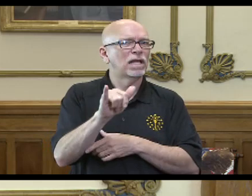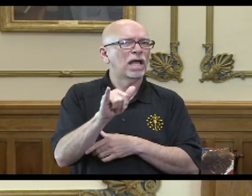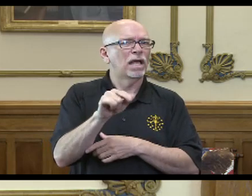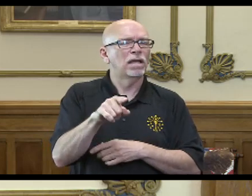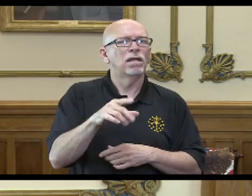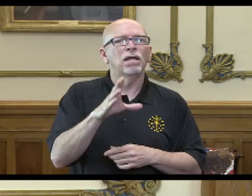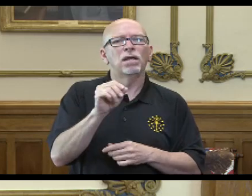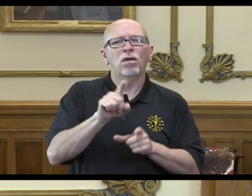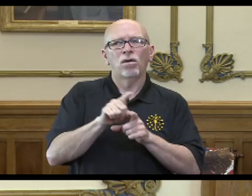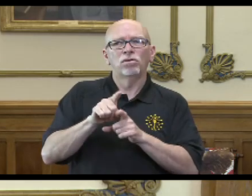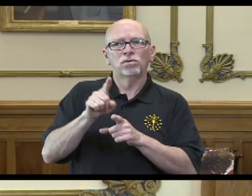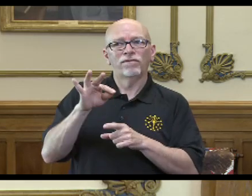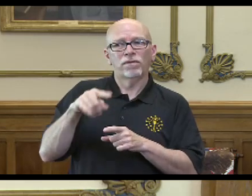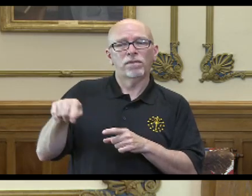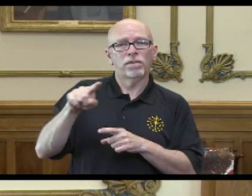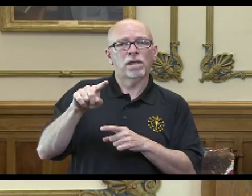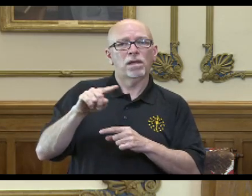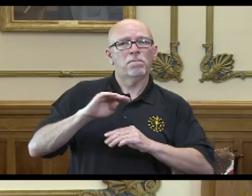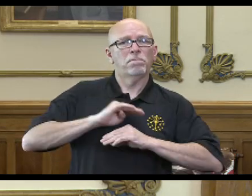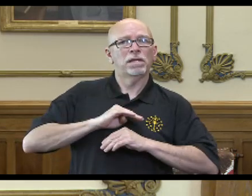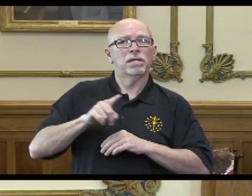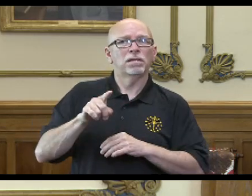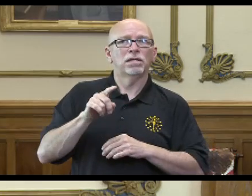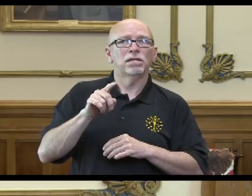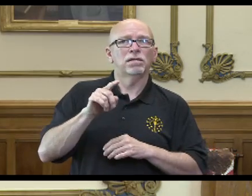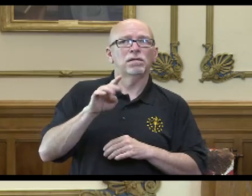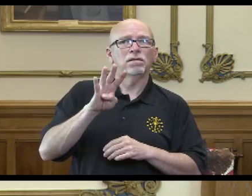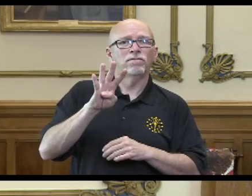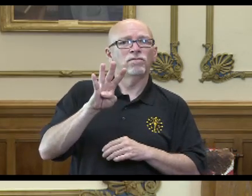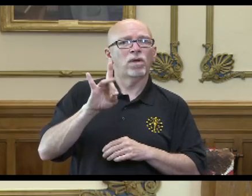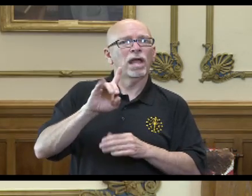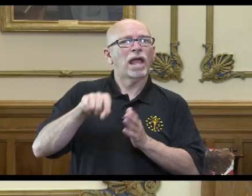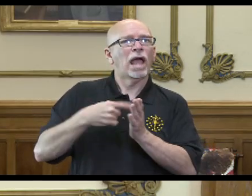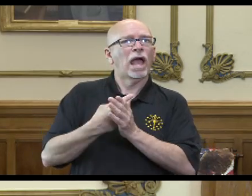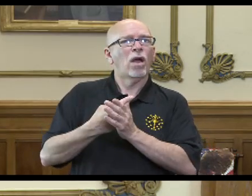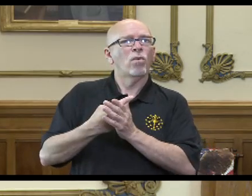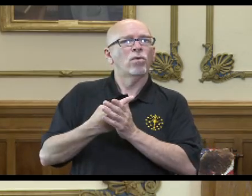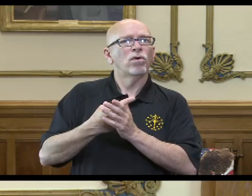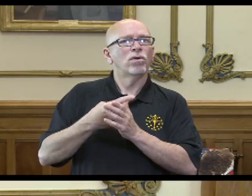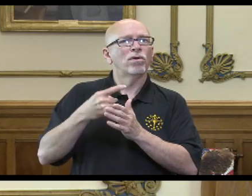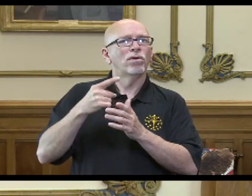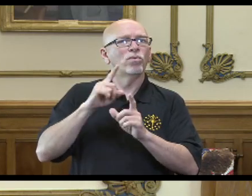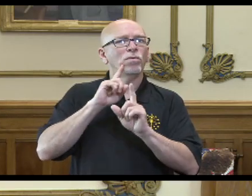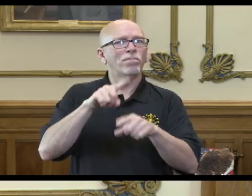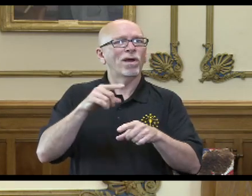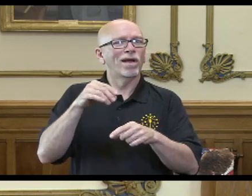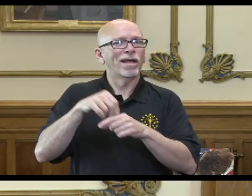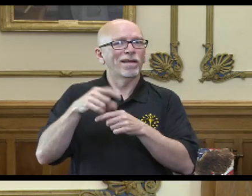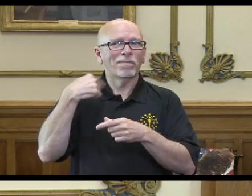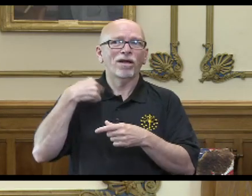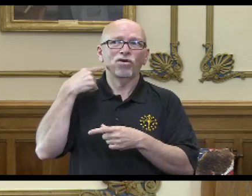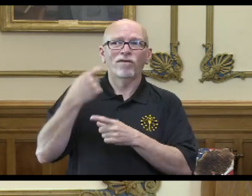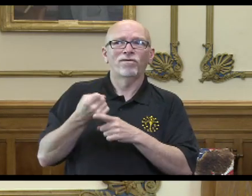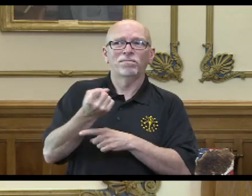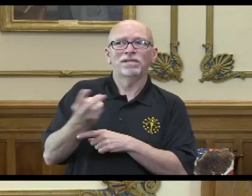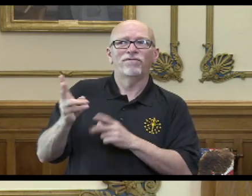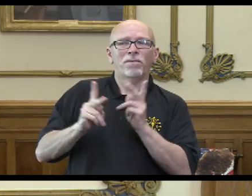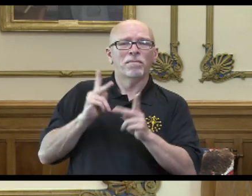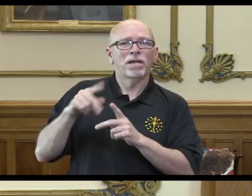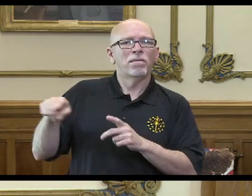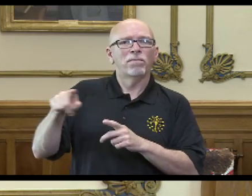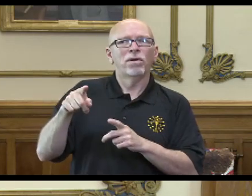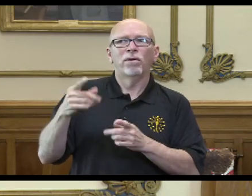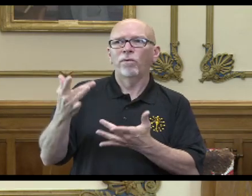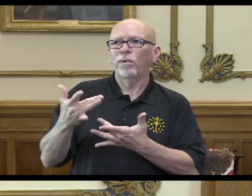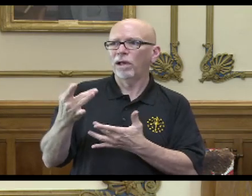and also whether they are meeting the 48-hour metric in the contract, because I've heard from numerous people that they